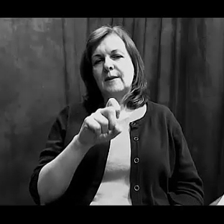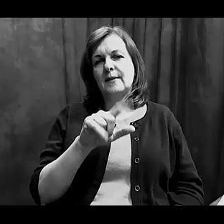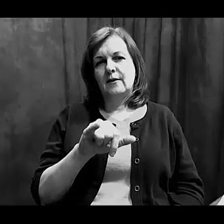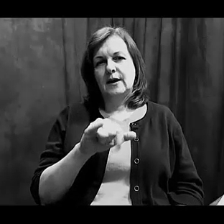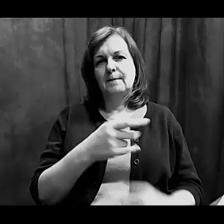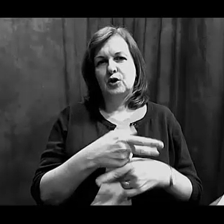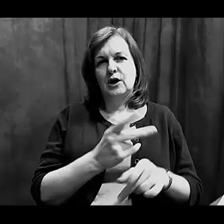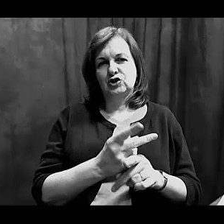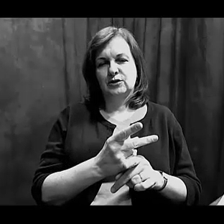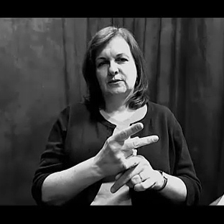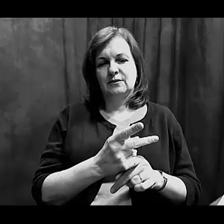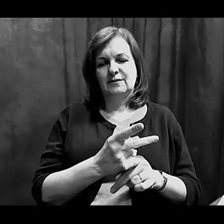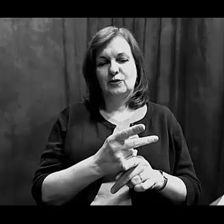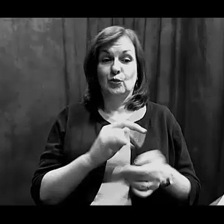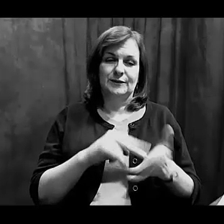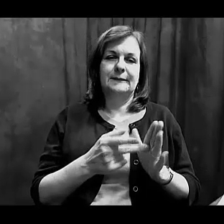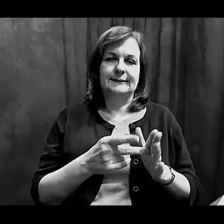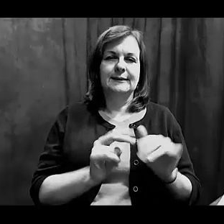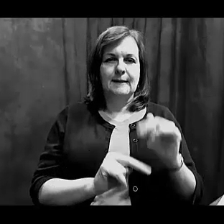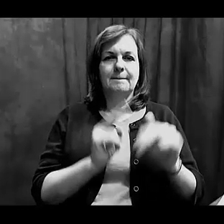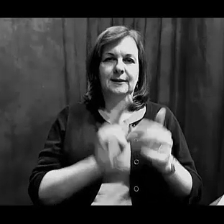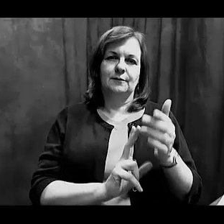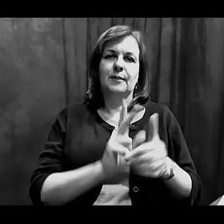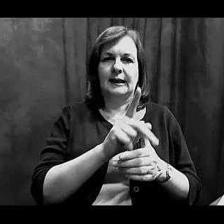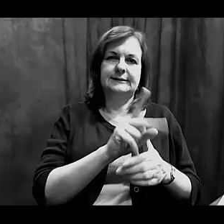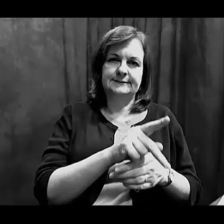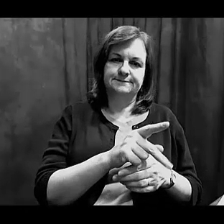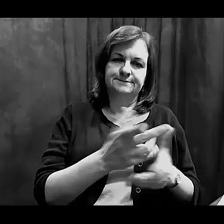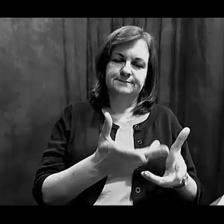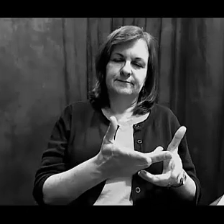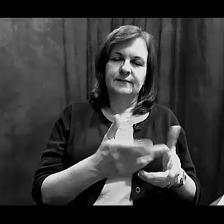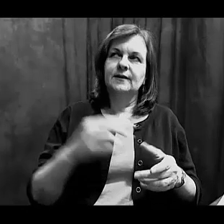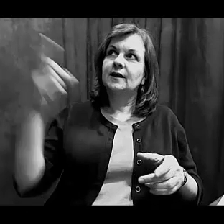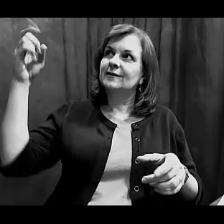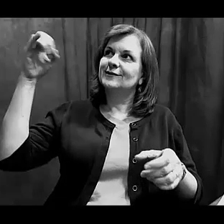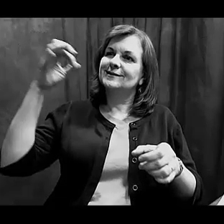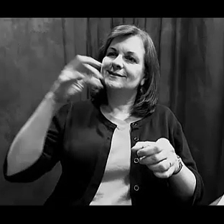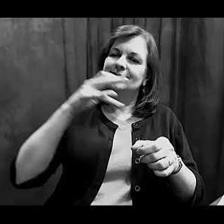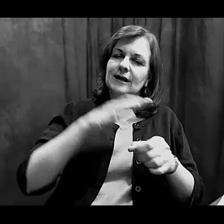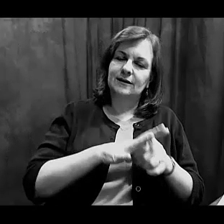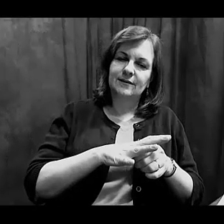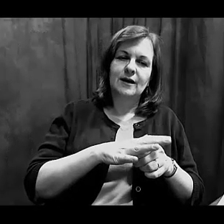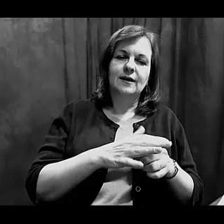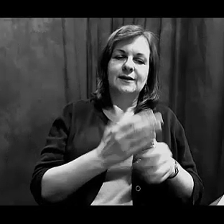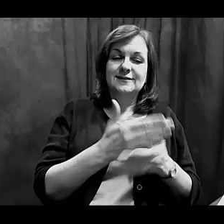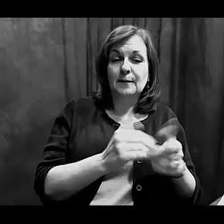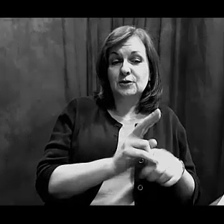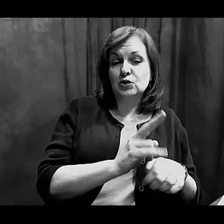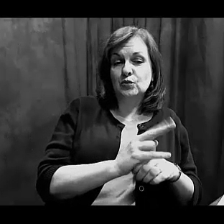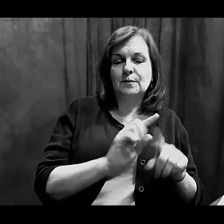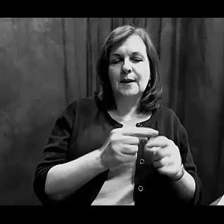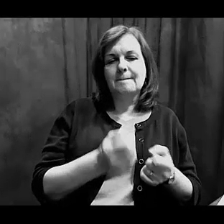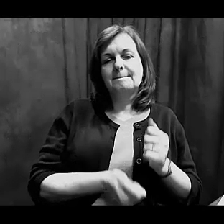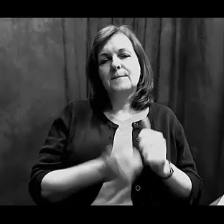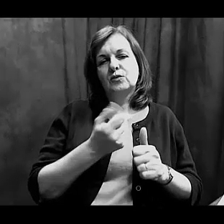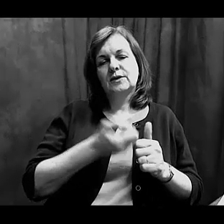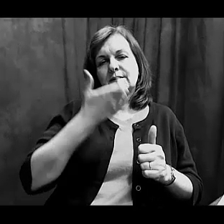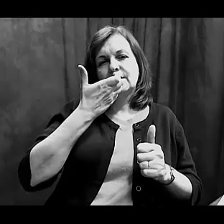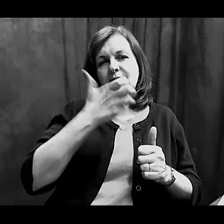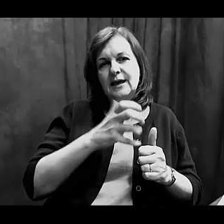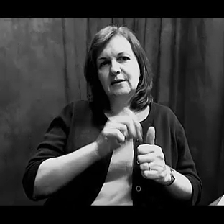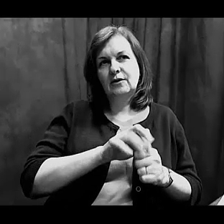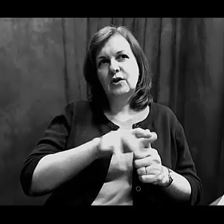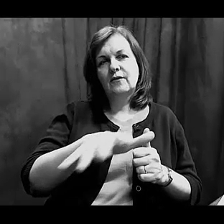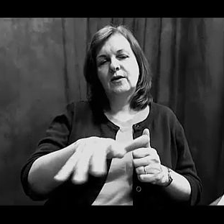primary production. So essentially builds plants. Okay? So a lot of it, is lost as heat. A lot